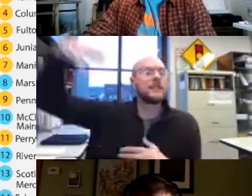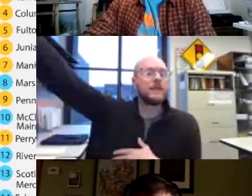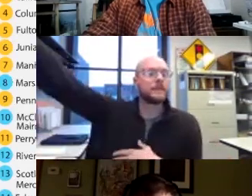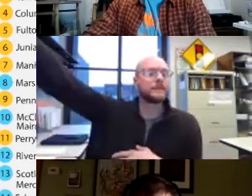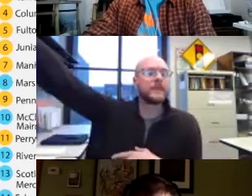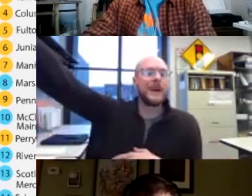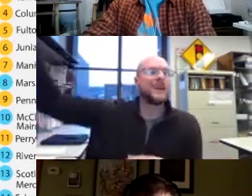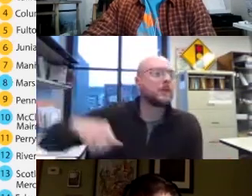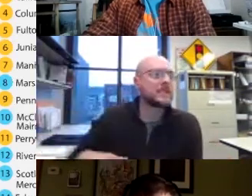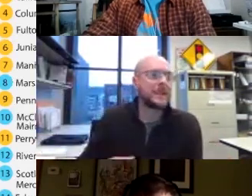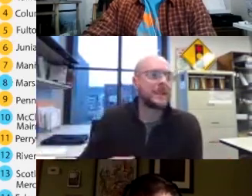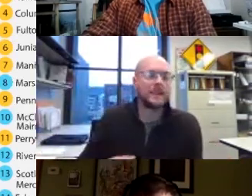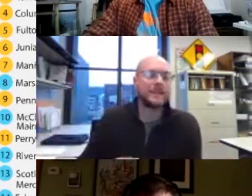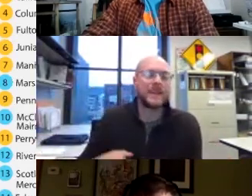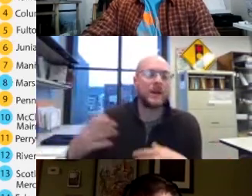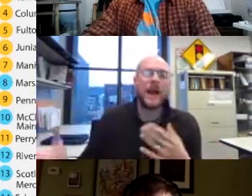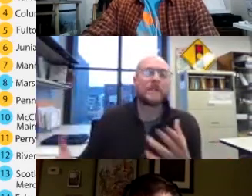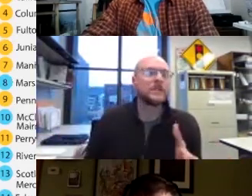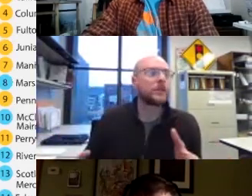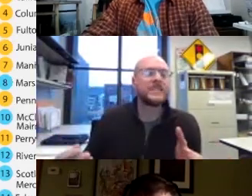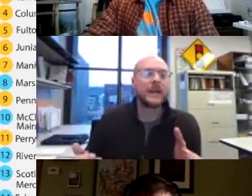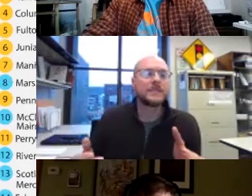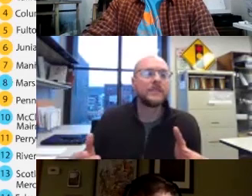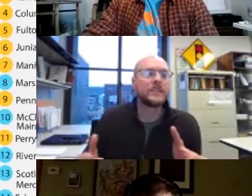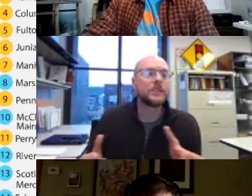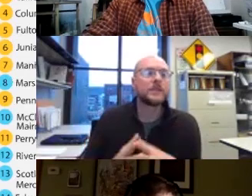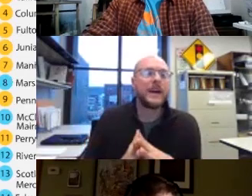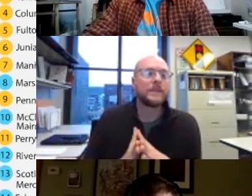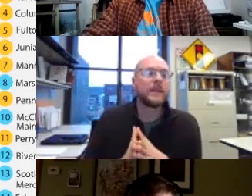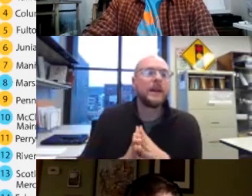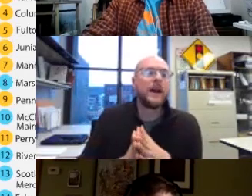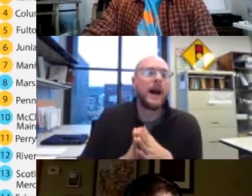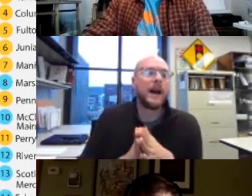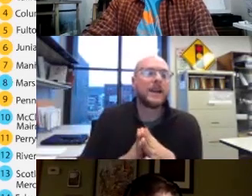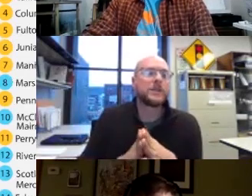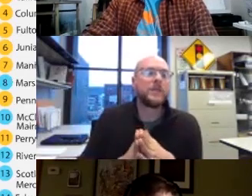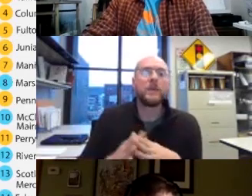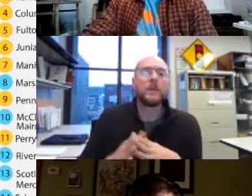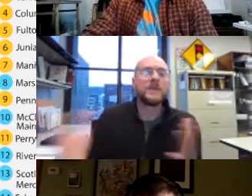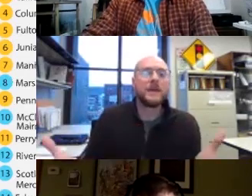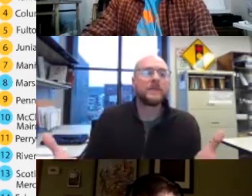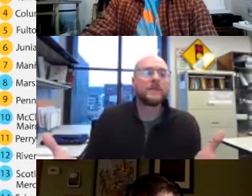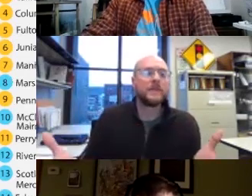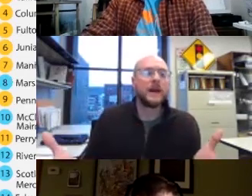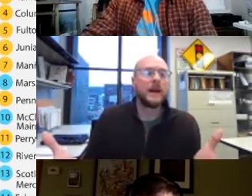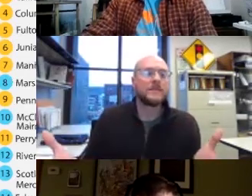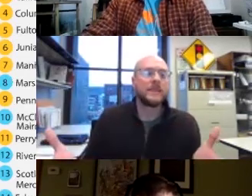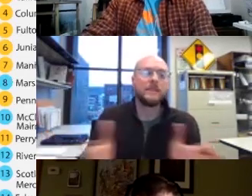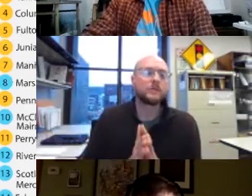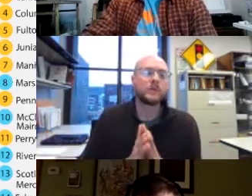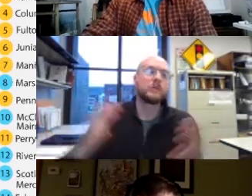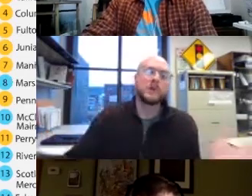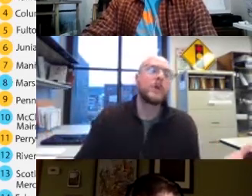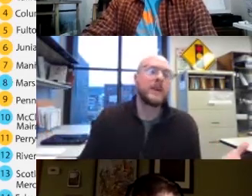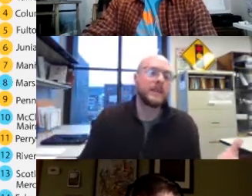excessive delay. I believe it was like the on average 3 seconds of additional delay. And so that would be the type of thing